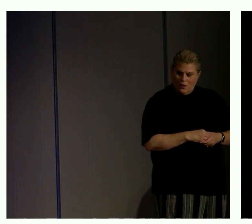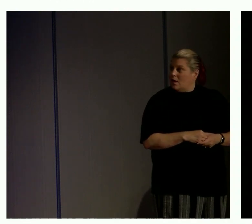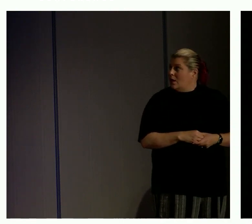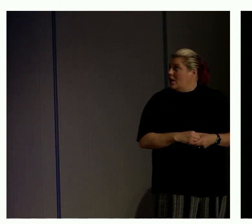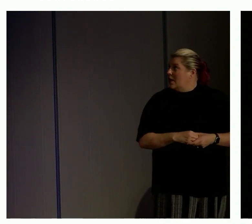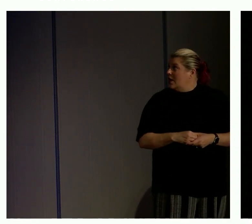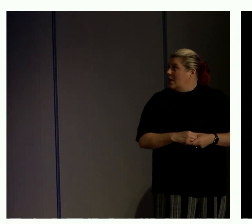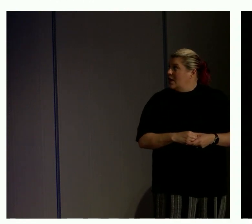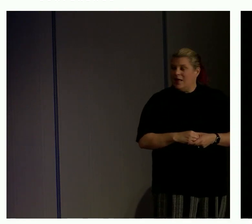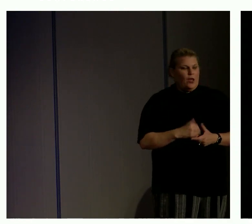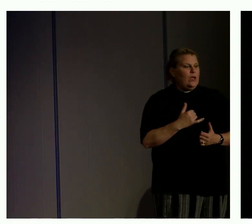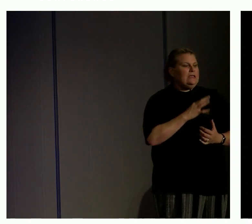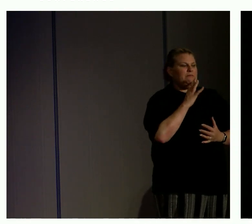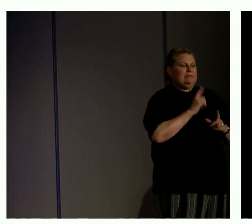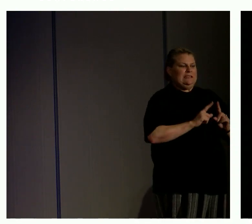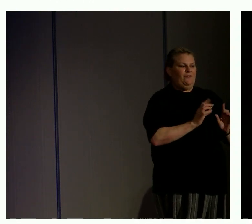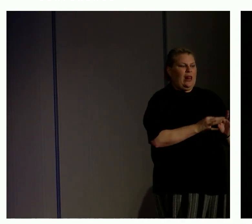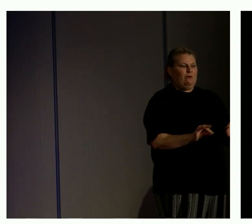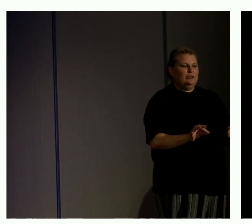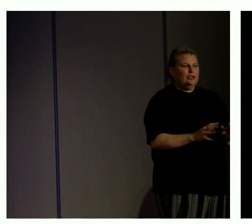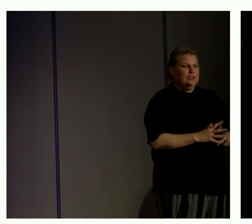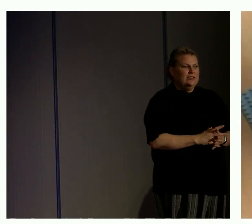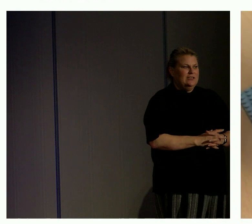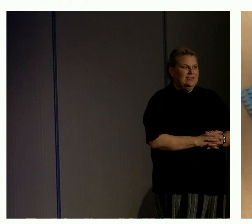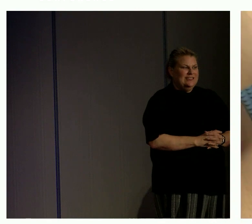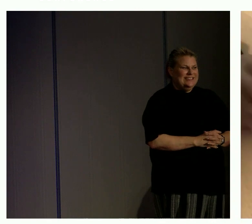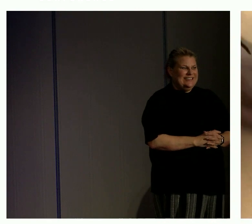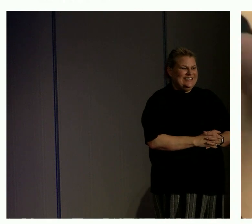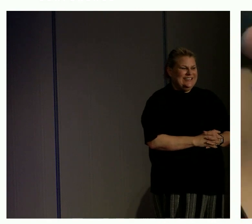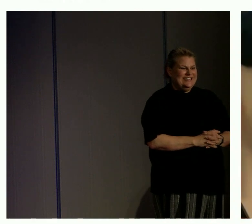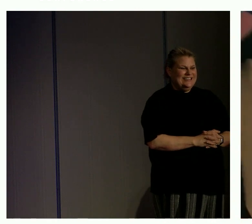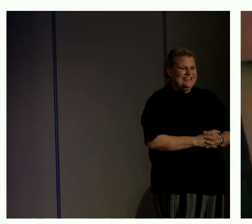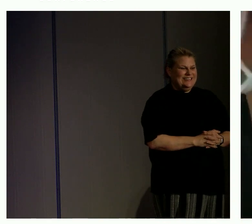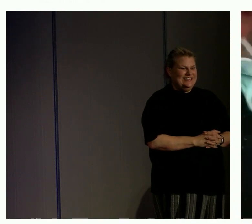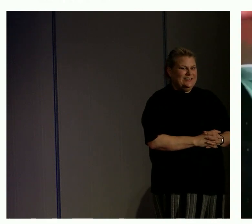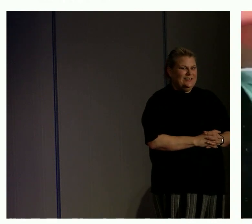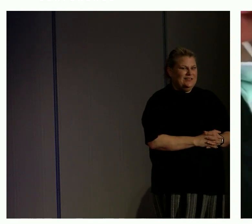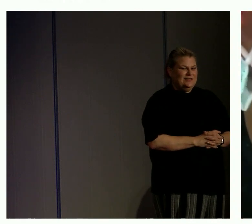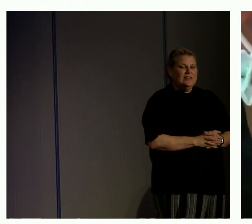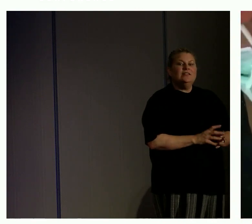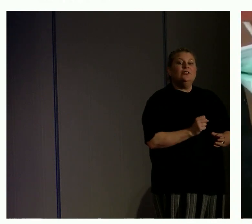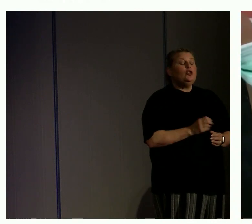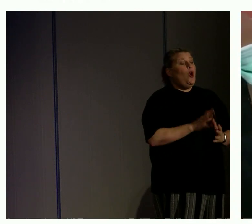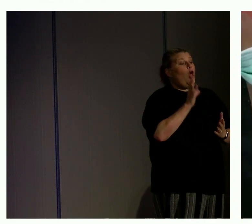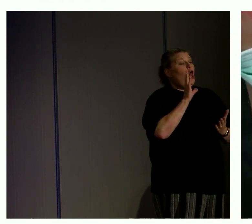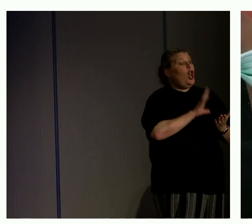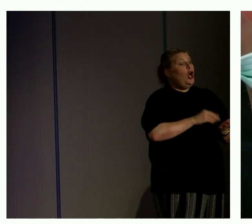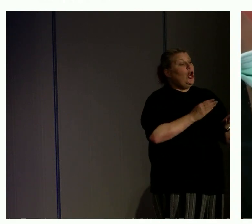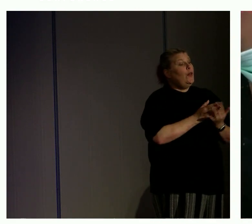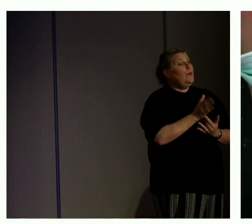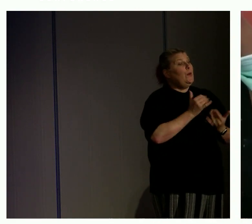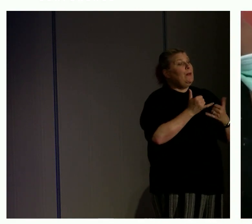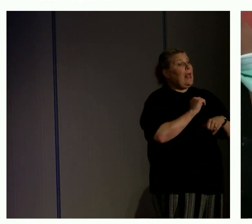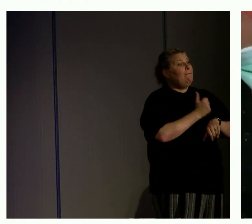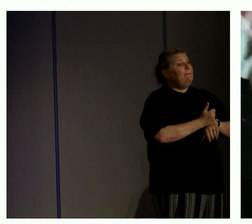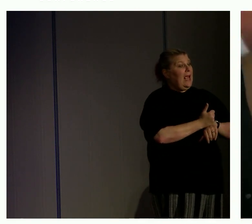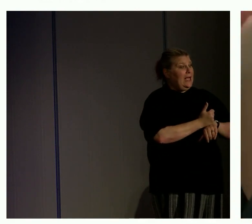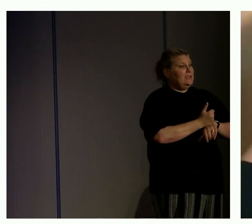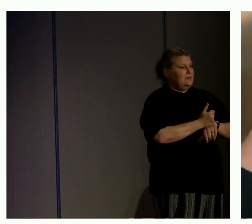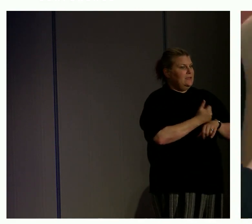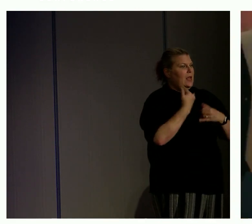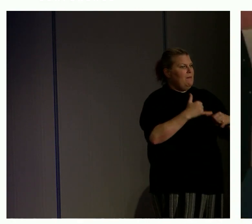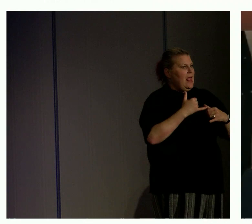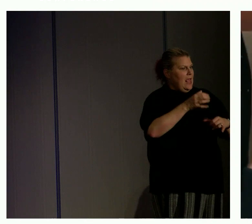Nonno. E quindi cosa ci serve? Un'altra N. Based on learning through play concept, LEGO Braille Bricks aims